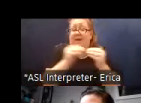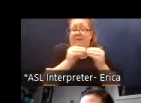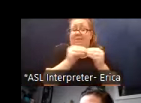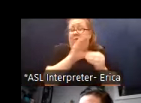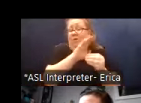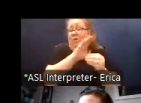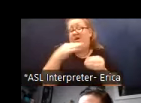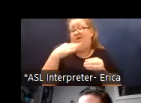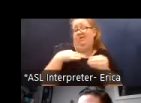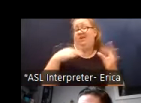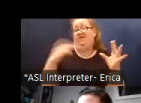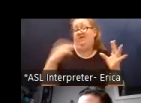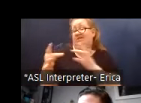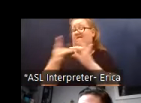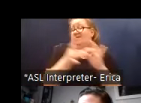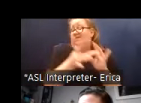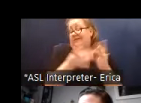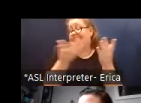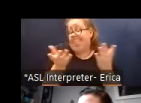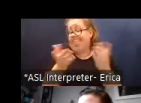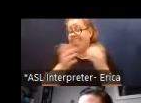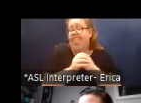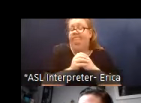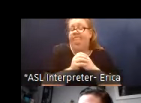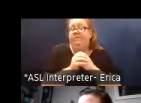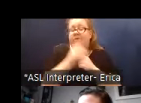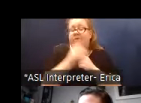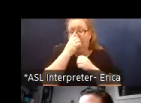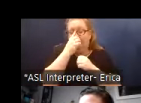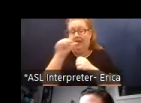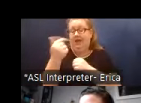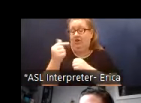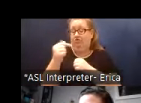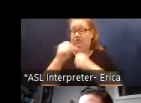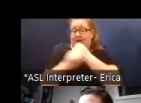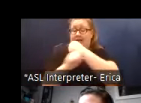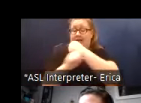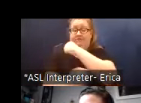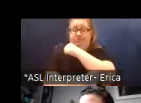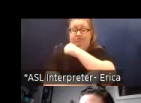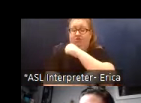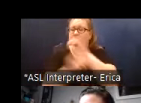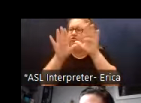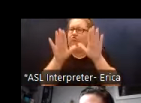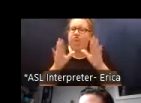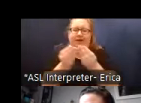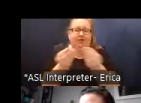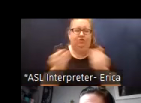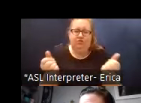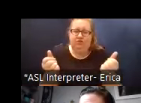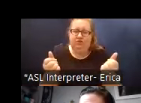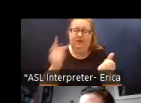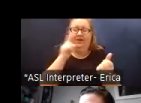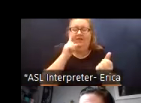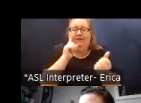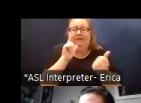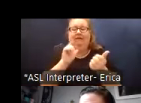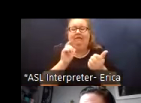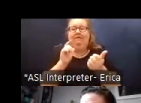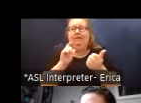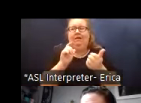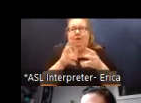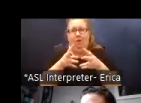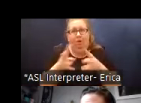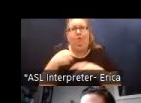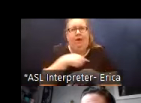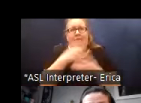co-benefits associated with that. And green infrastructure is a great solution, and I think a way that we all want to